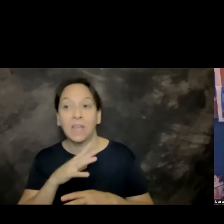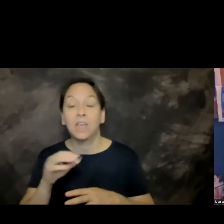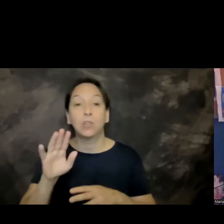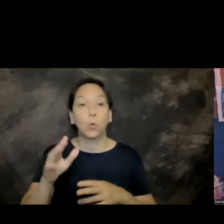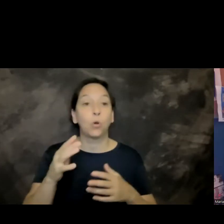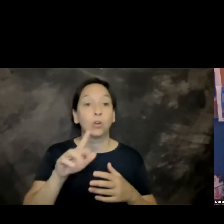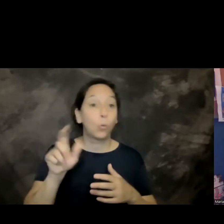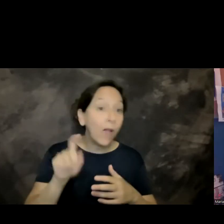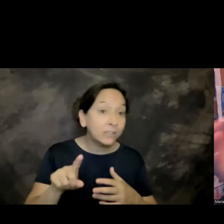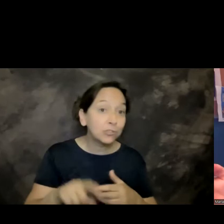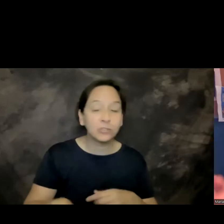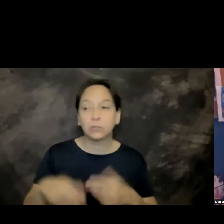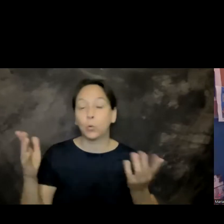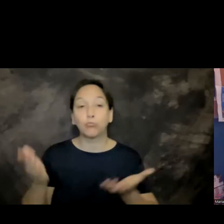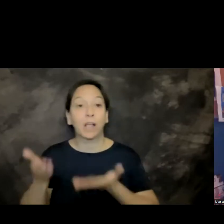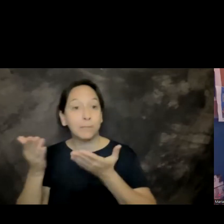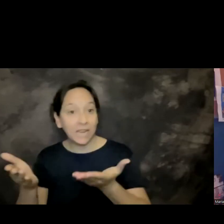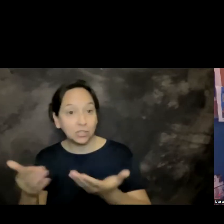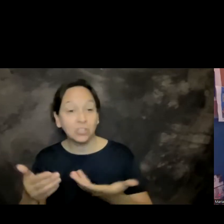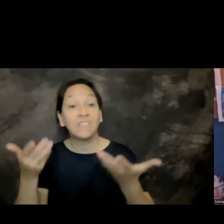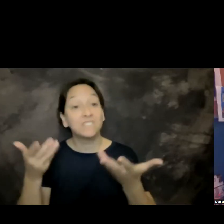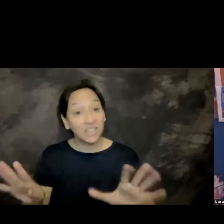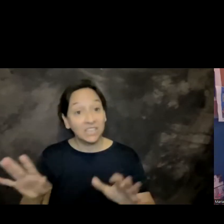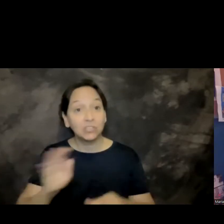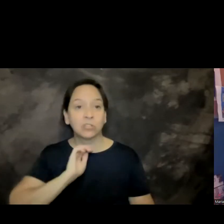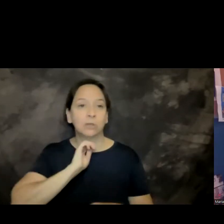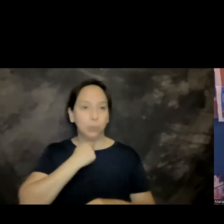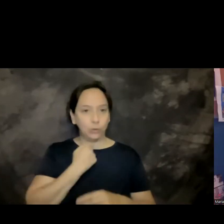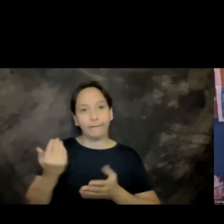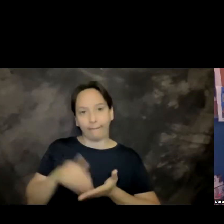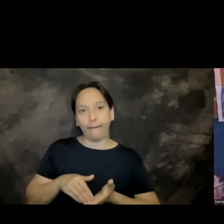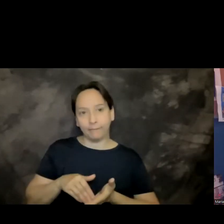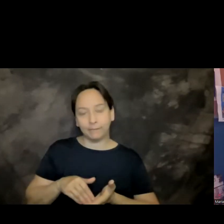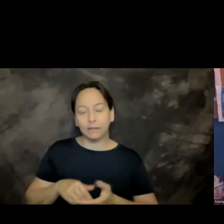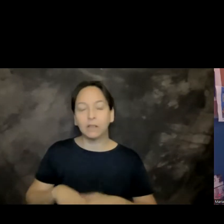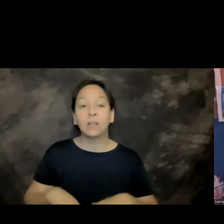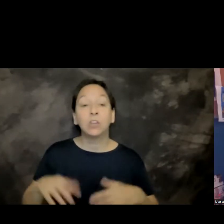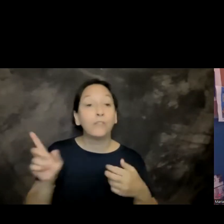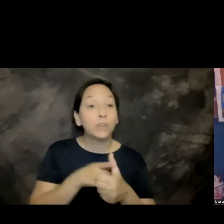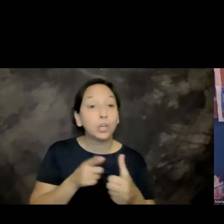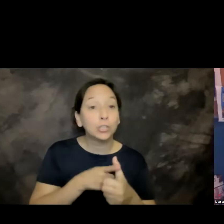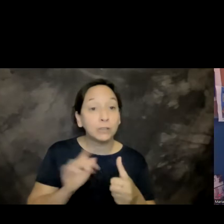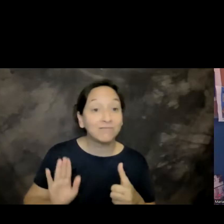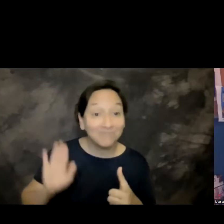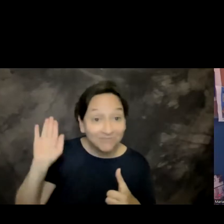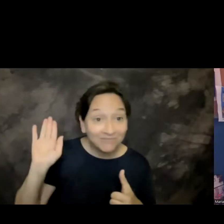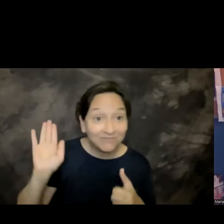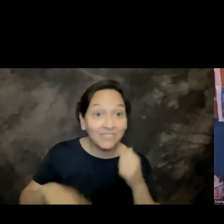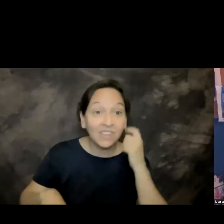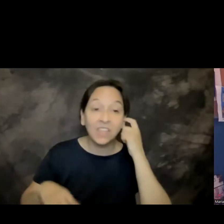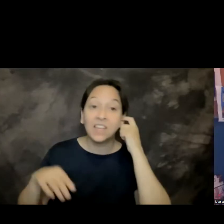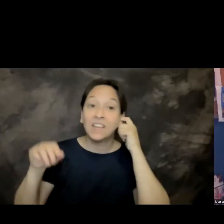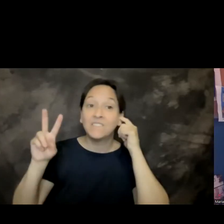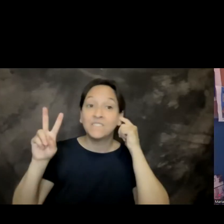go back on mute. And so I can move on to the next person. Okay, the first person that I see with a hand up is